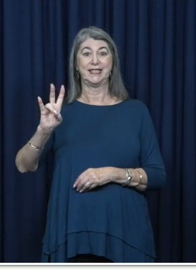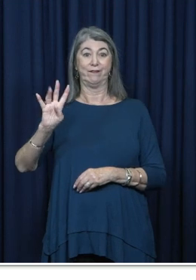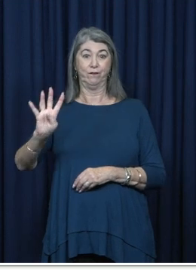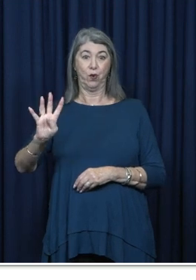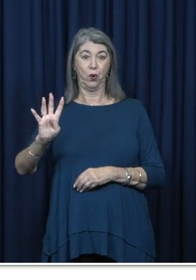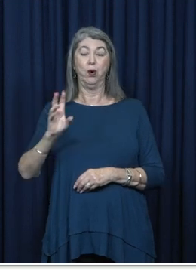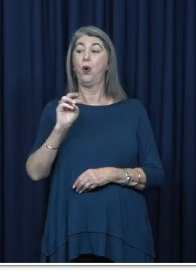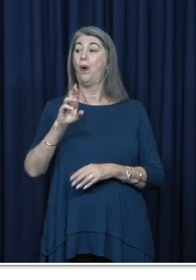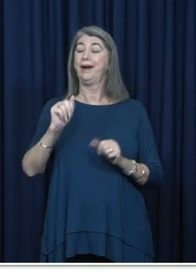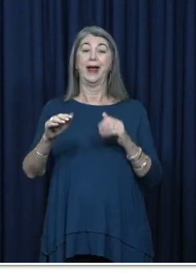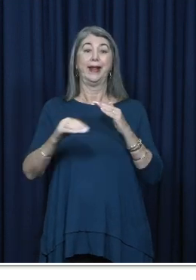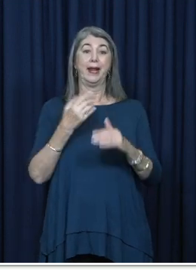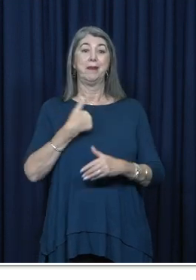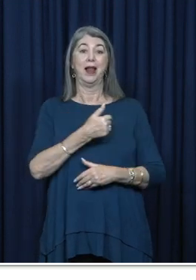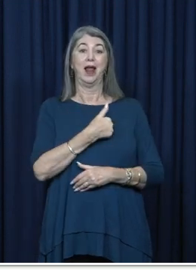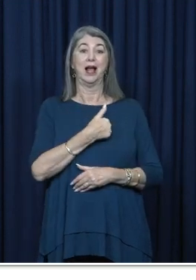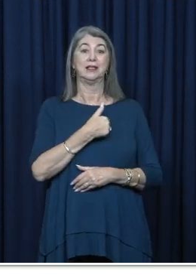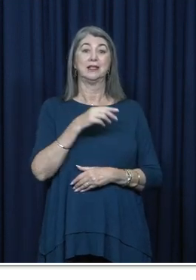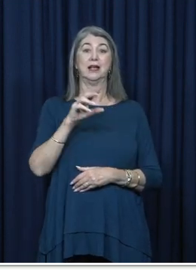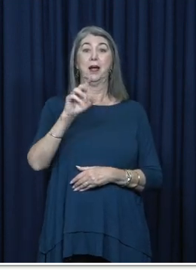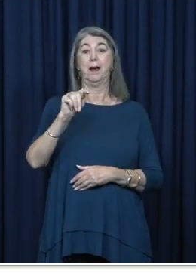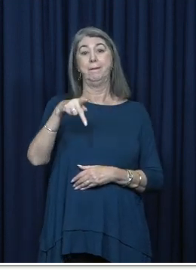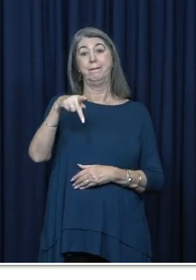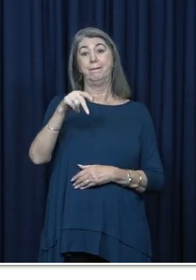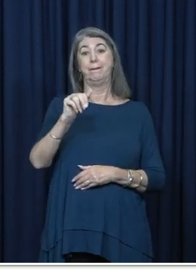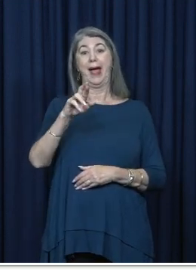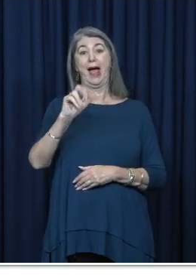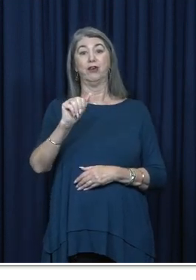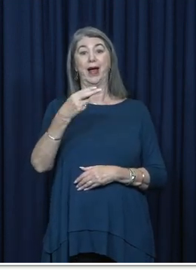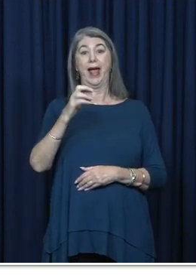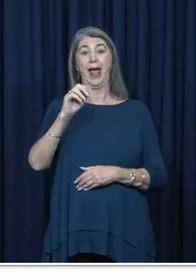914-995-2874, or email us at